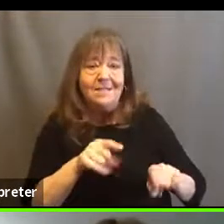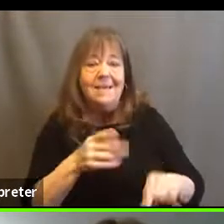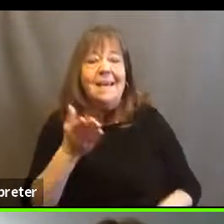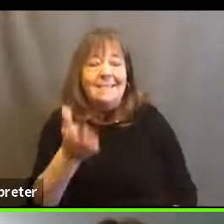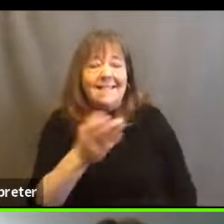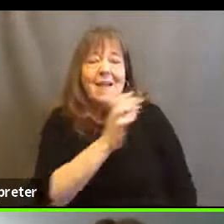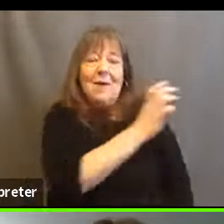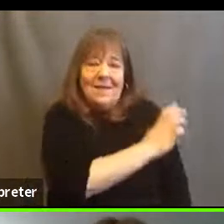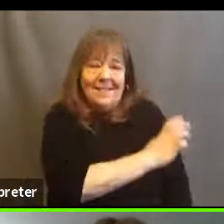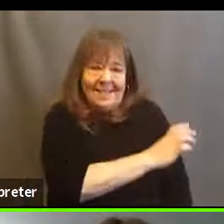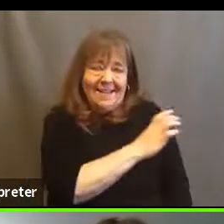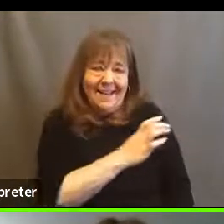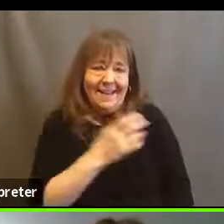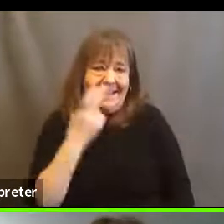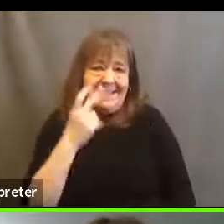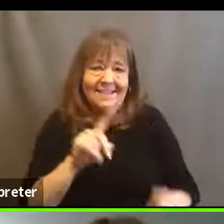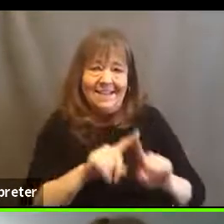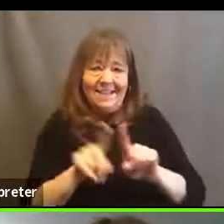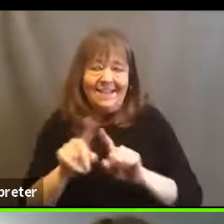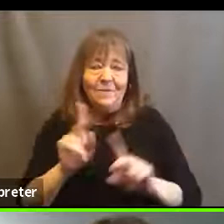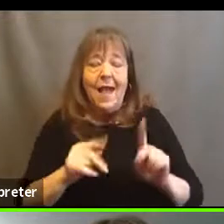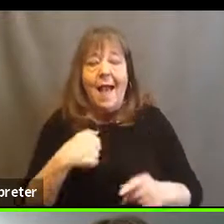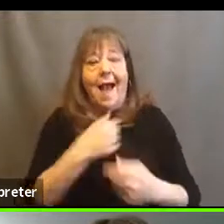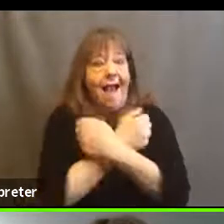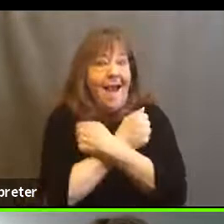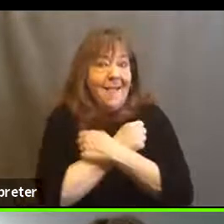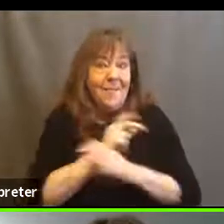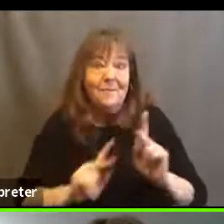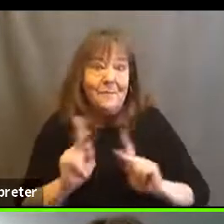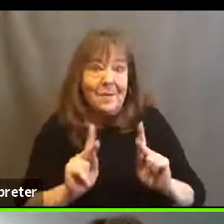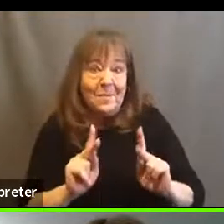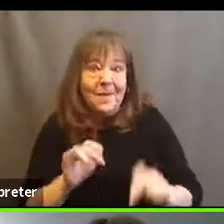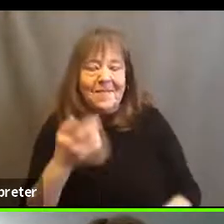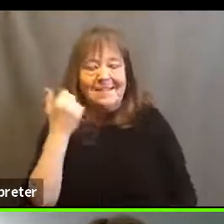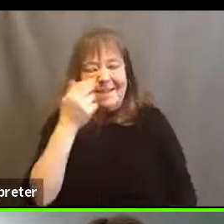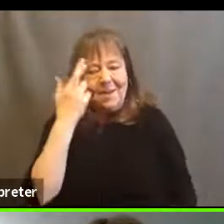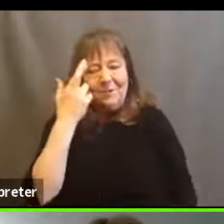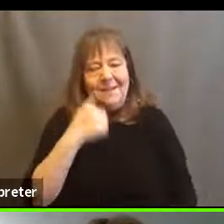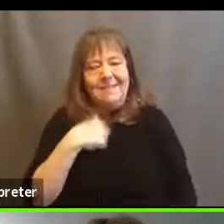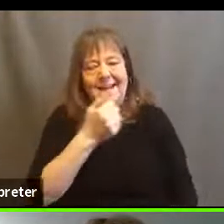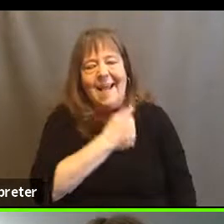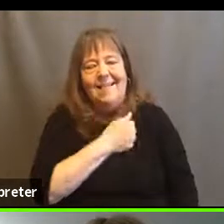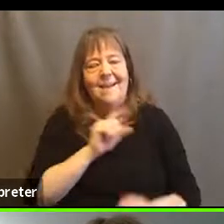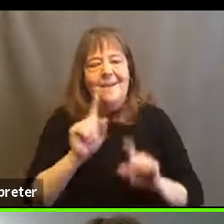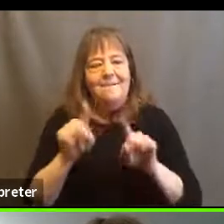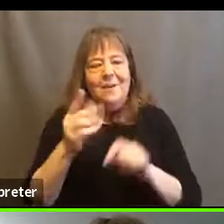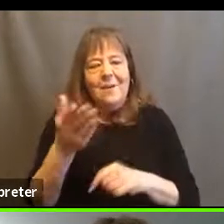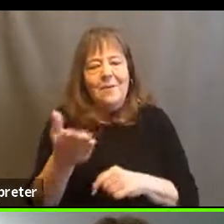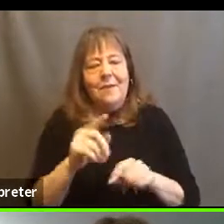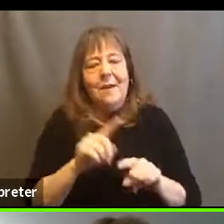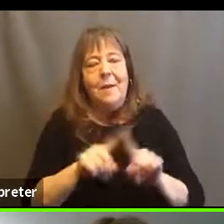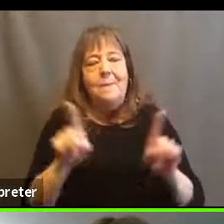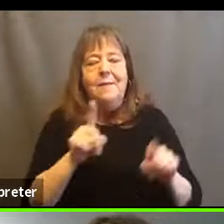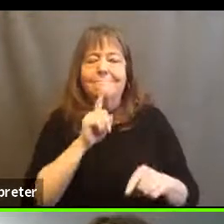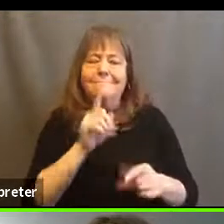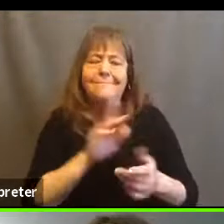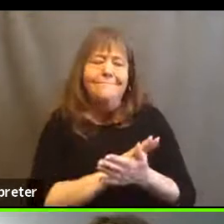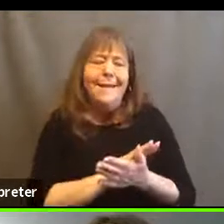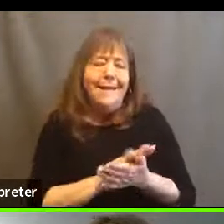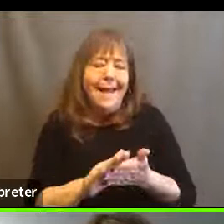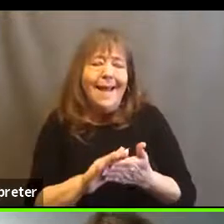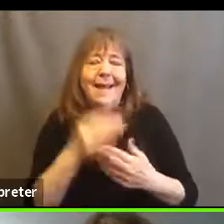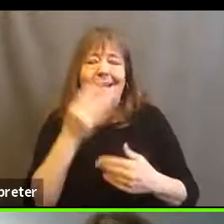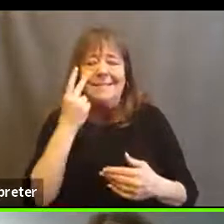clinic. I love people, and so that's probably another reason why I love to be there. But it really is nice to see just the